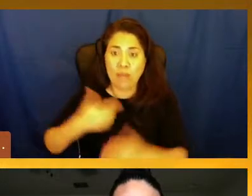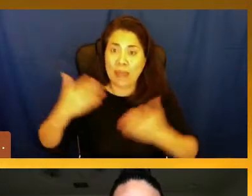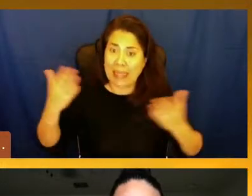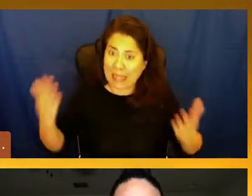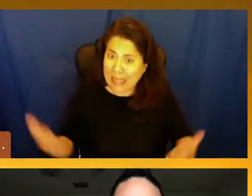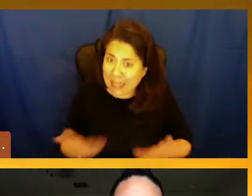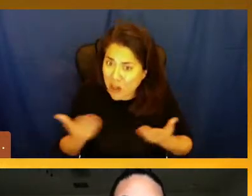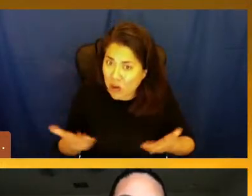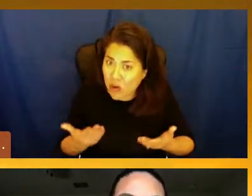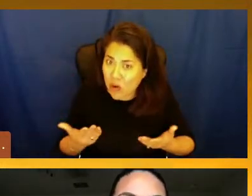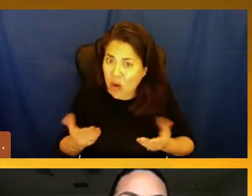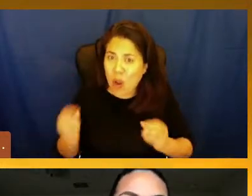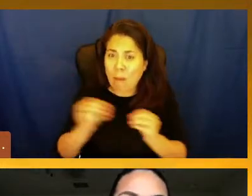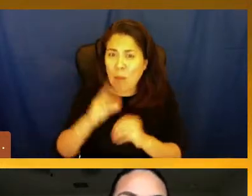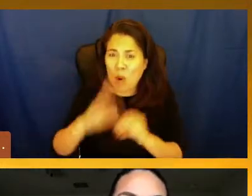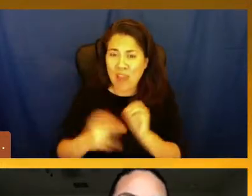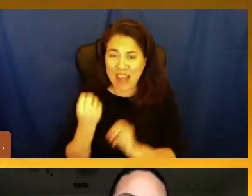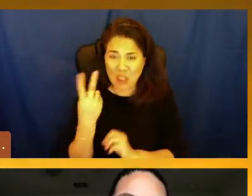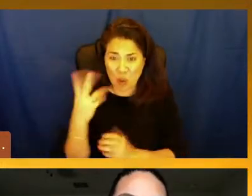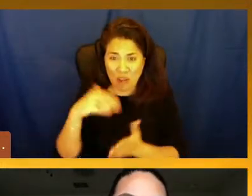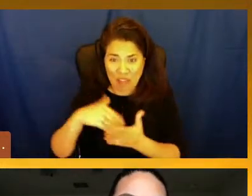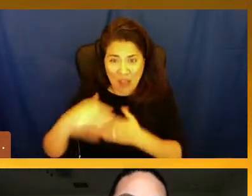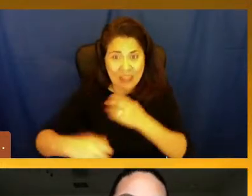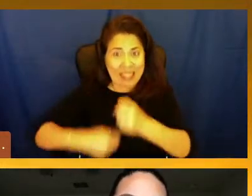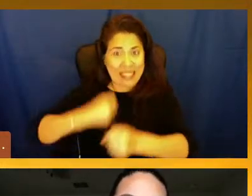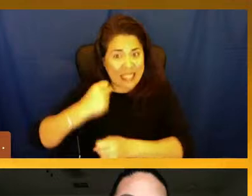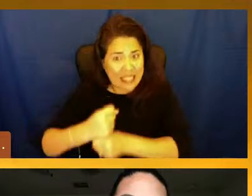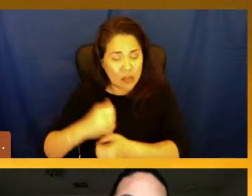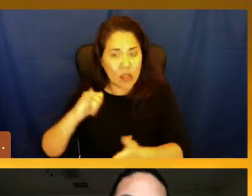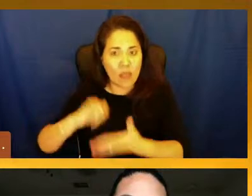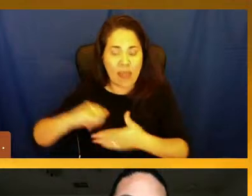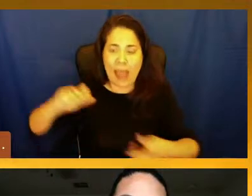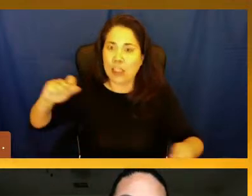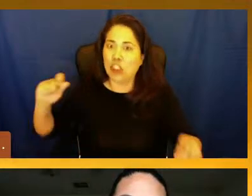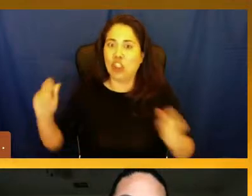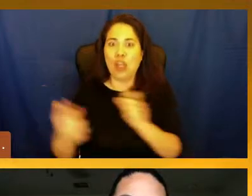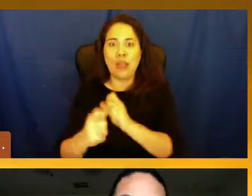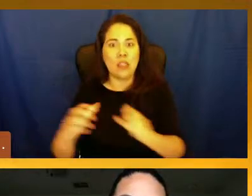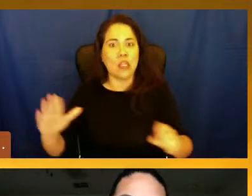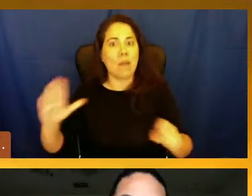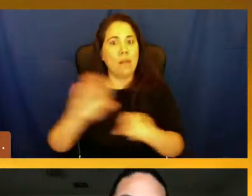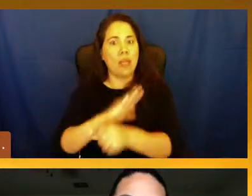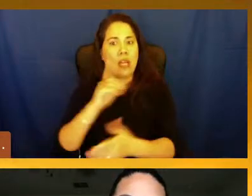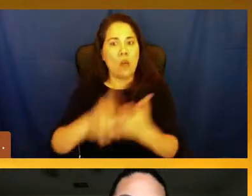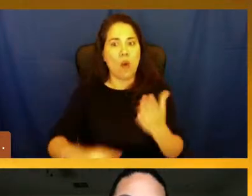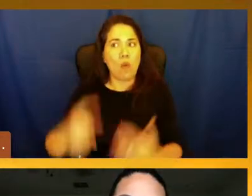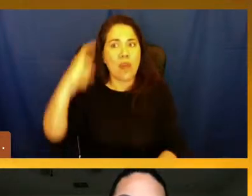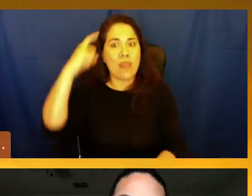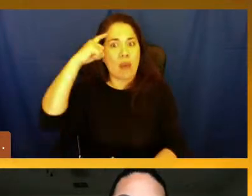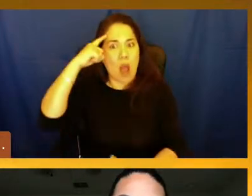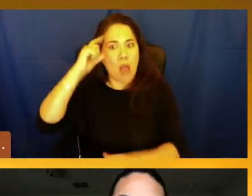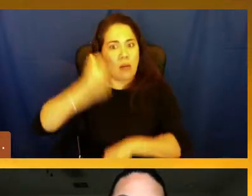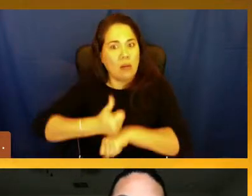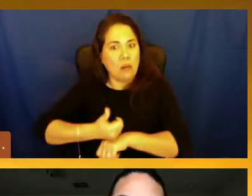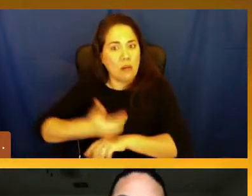more than 12,000 years, that changes completely the paradigms